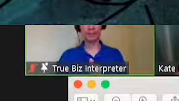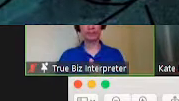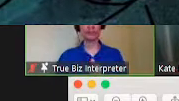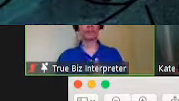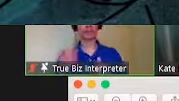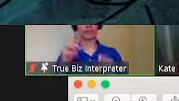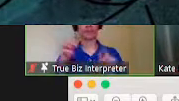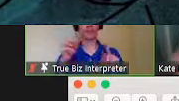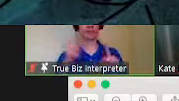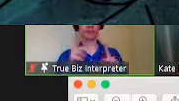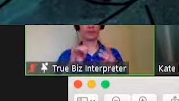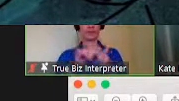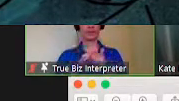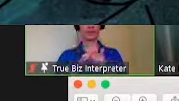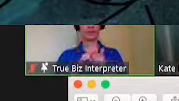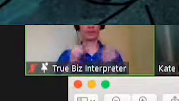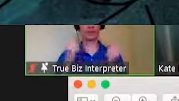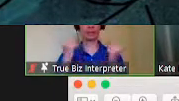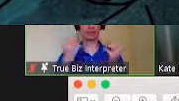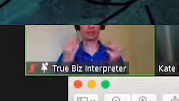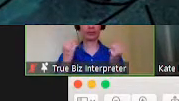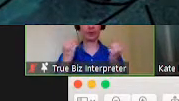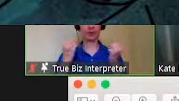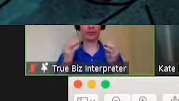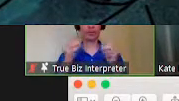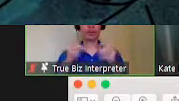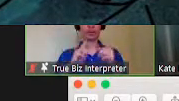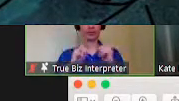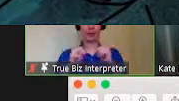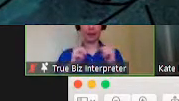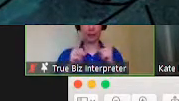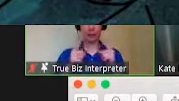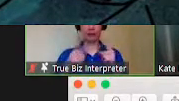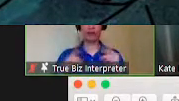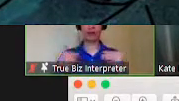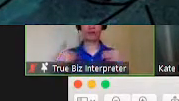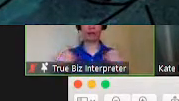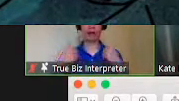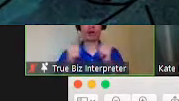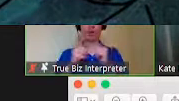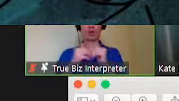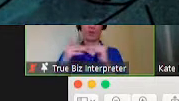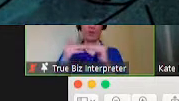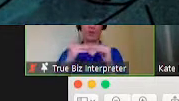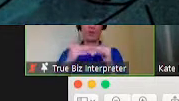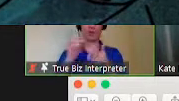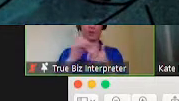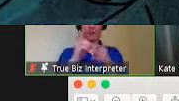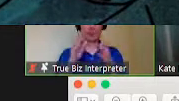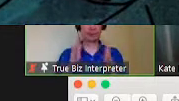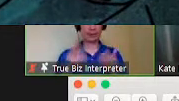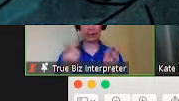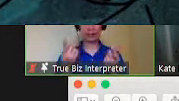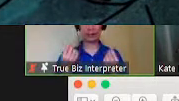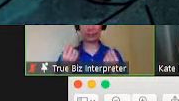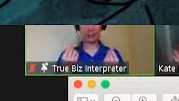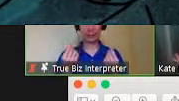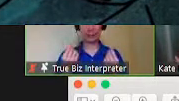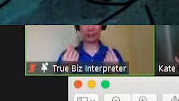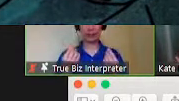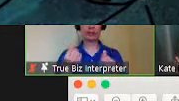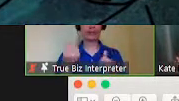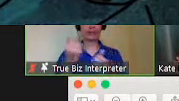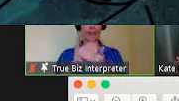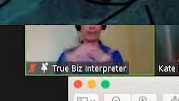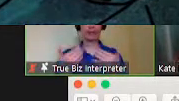the, you know, so many conversations that I've had with fellow designers is that everybody